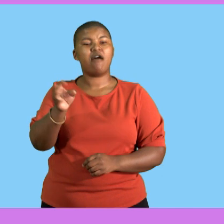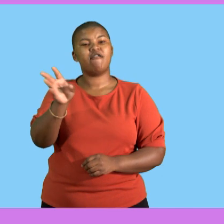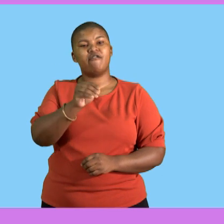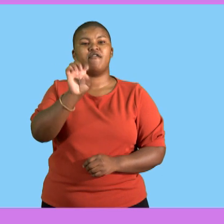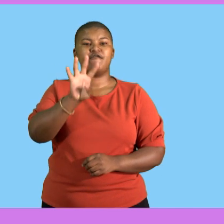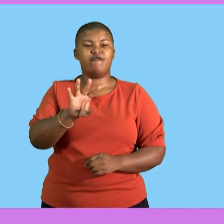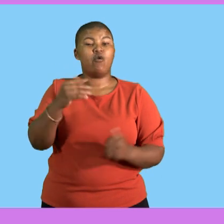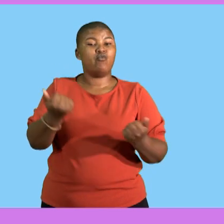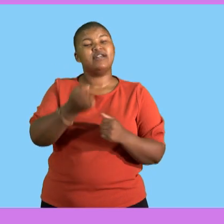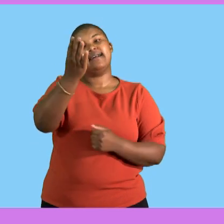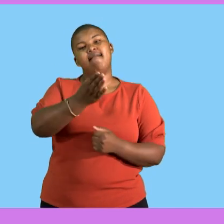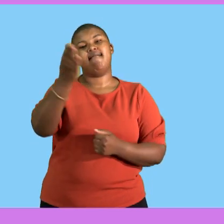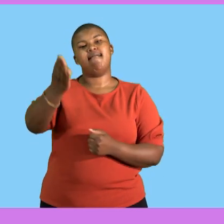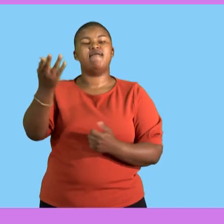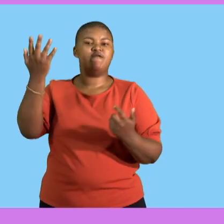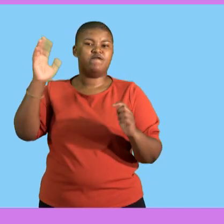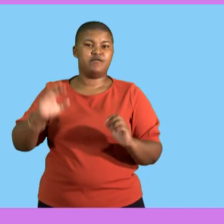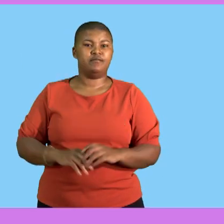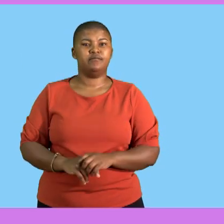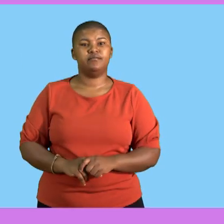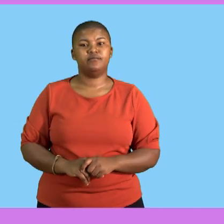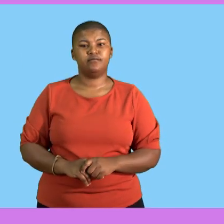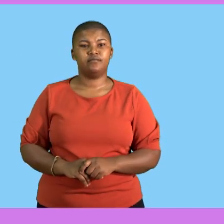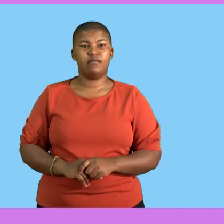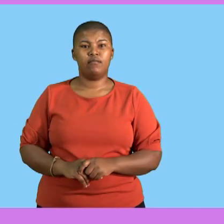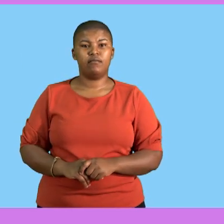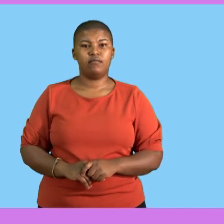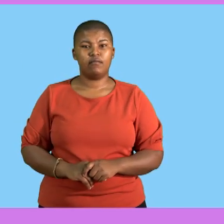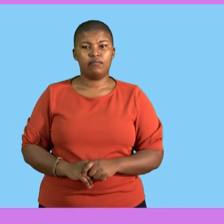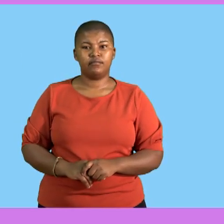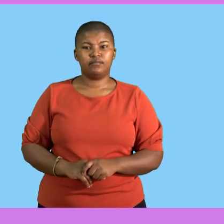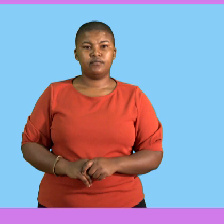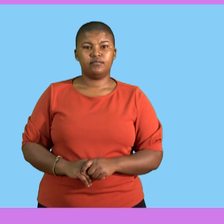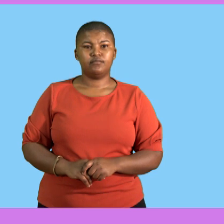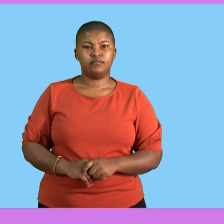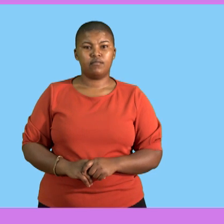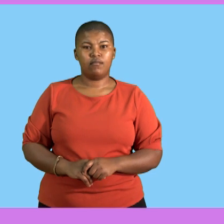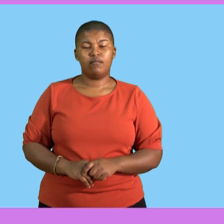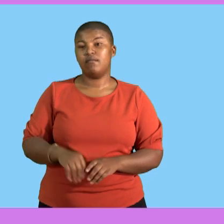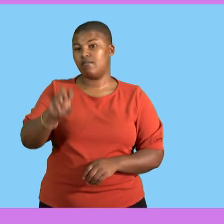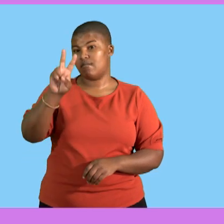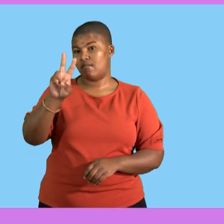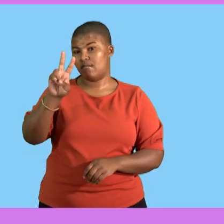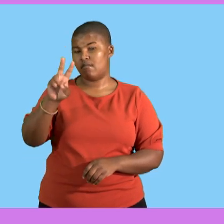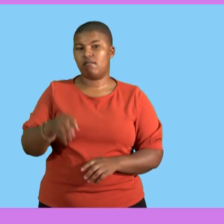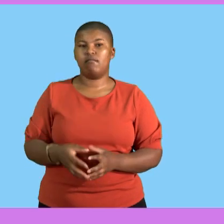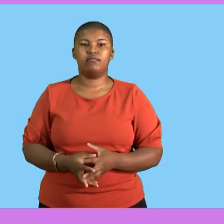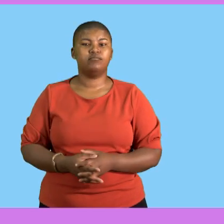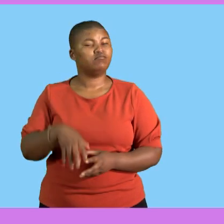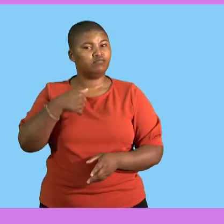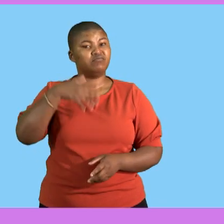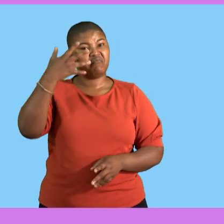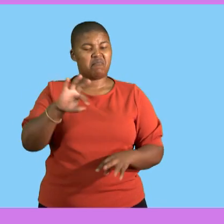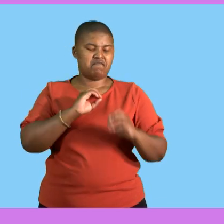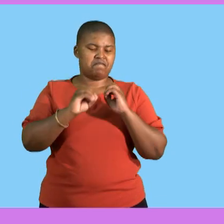3 4 times. Then we have a 2. There we have a 2. Now we have arranged from the